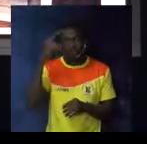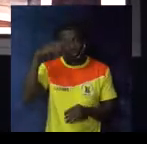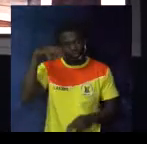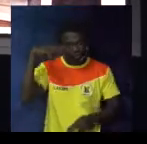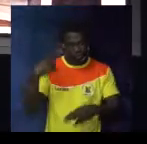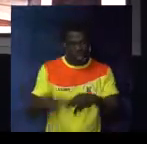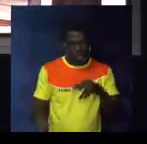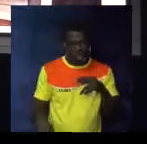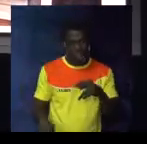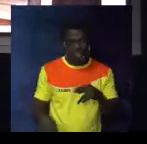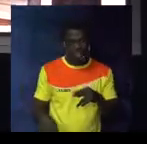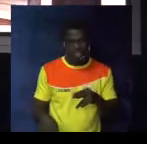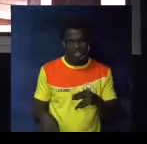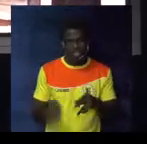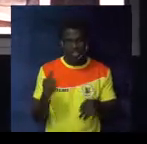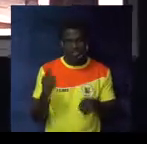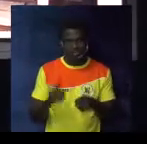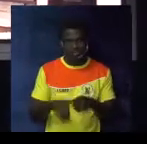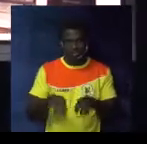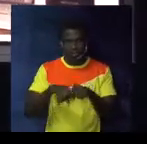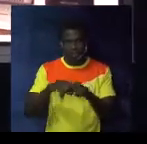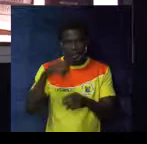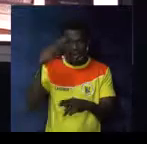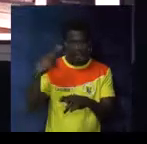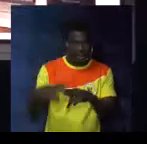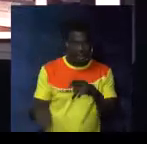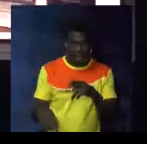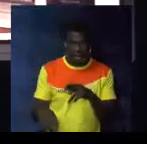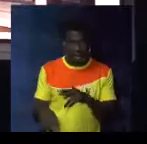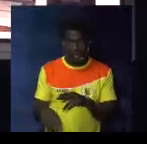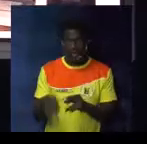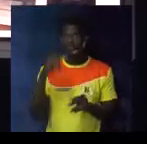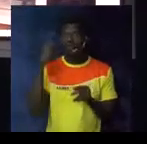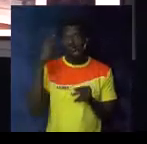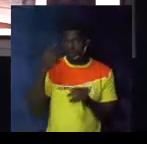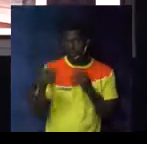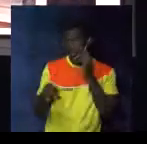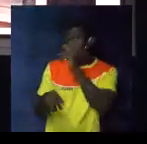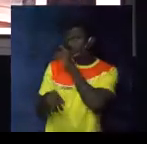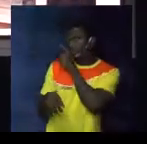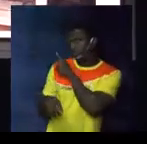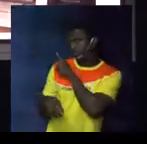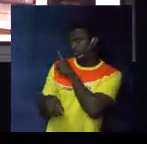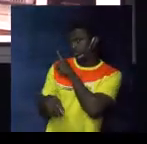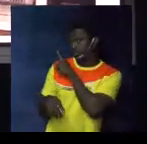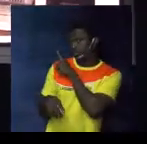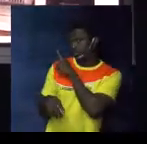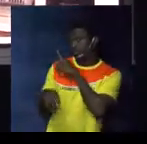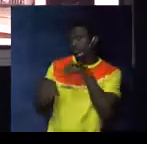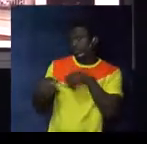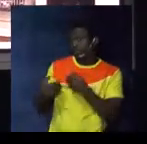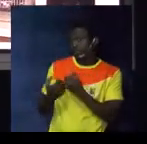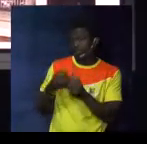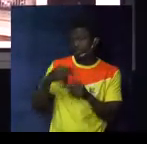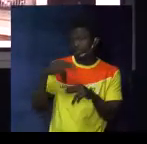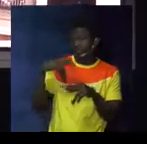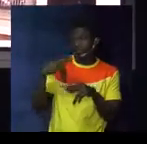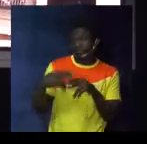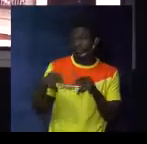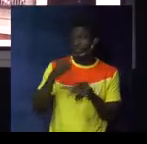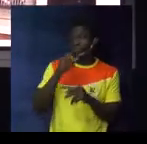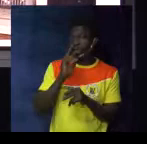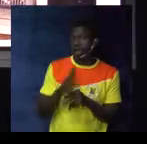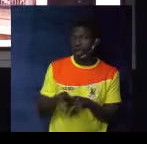used for hatching eggs. They are used for what? Hatching eggs. You can see the picture here how eggs